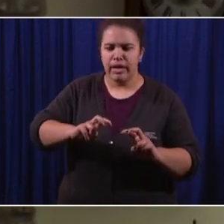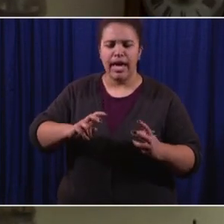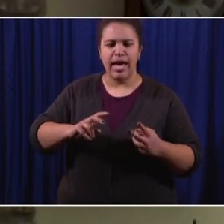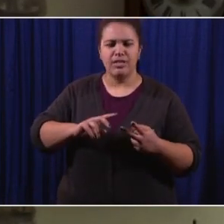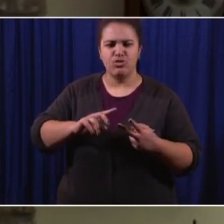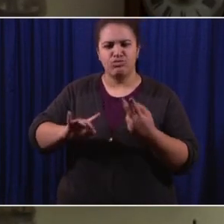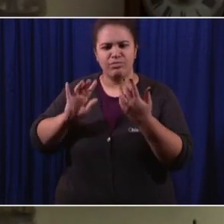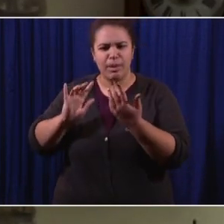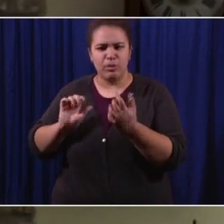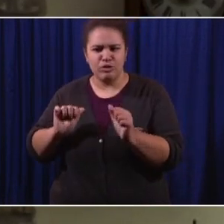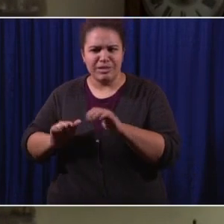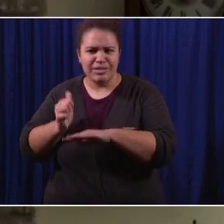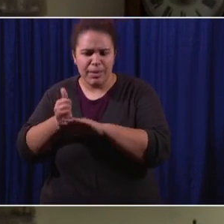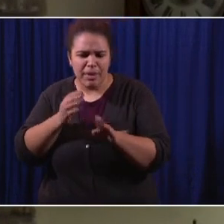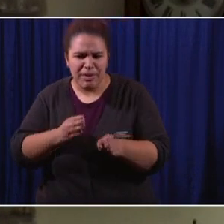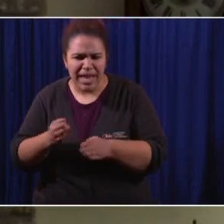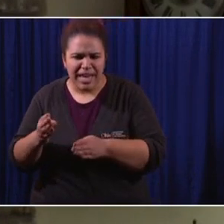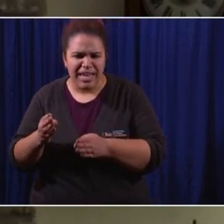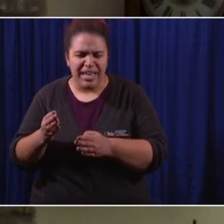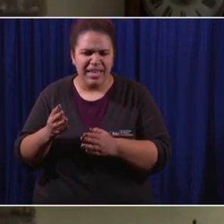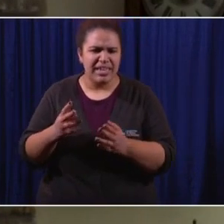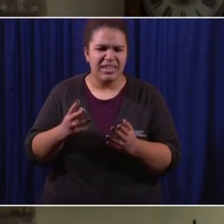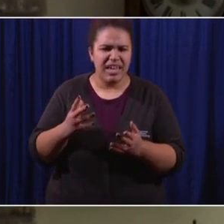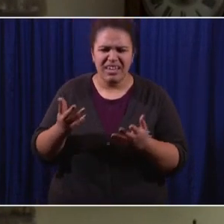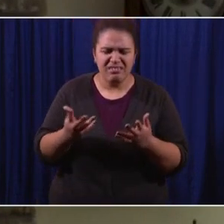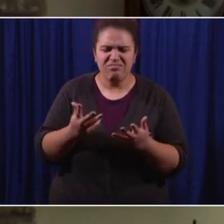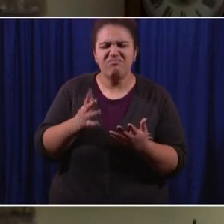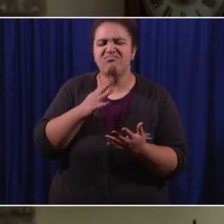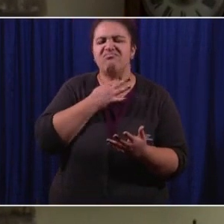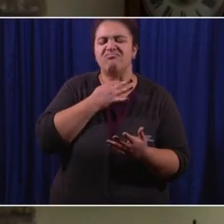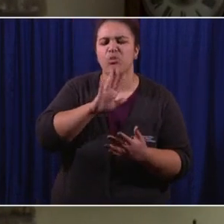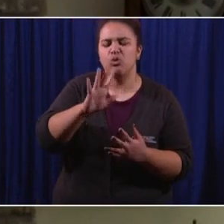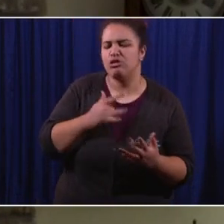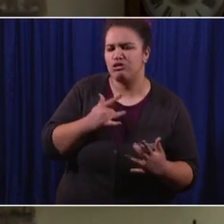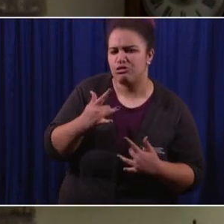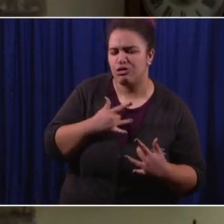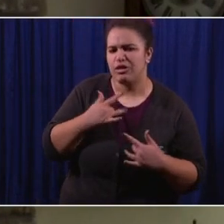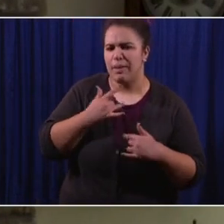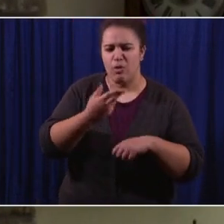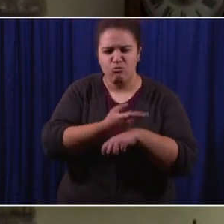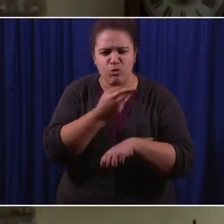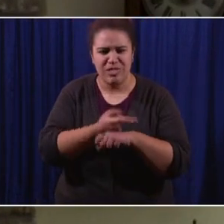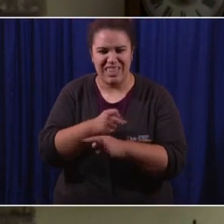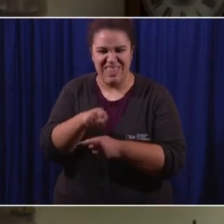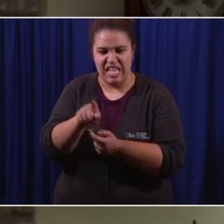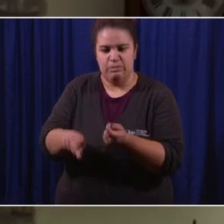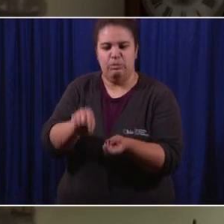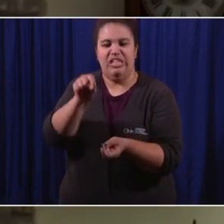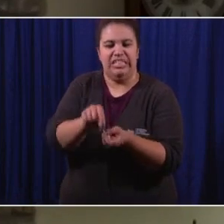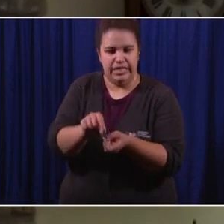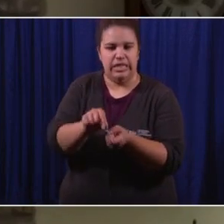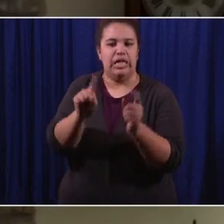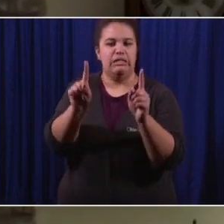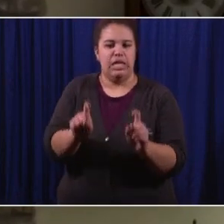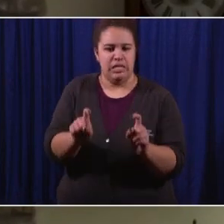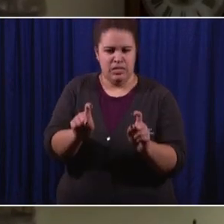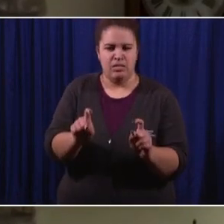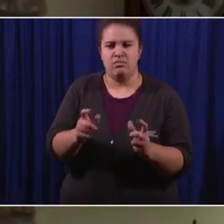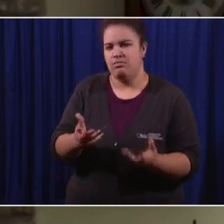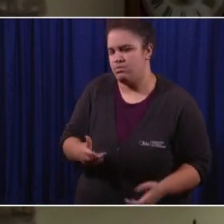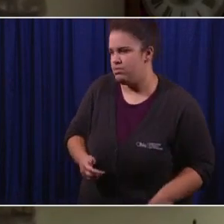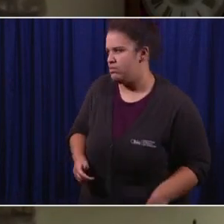plan, and why? What are some of the concerns about using these particular tests? Well, thank you for the